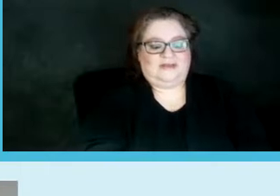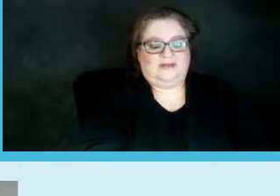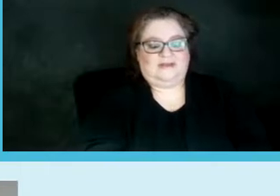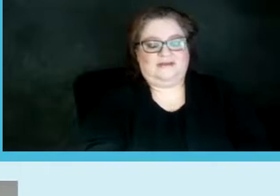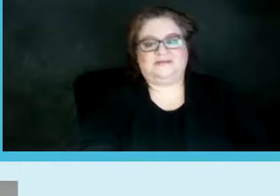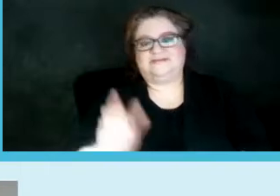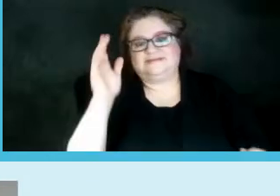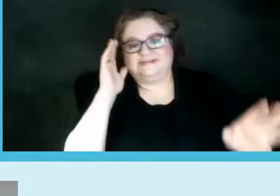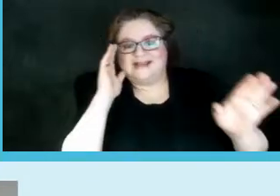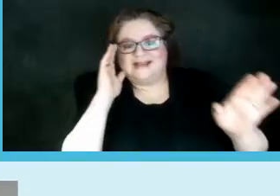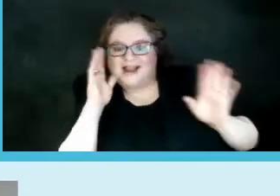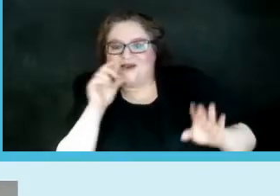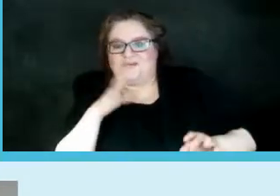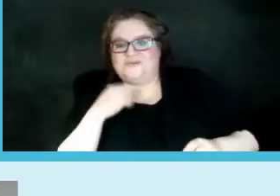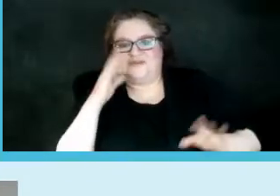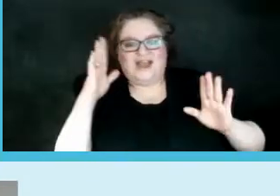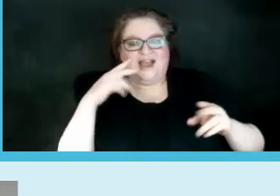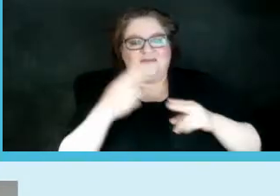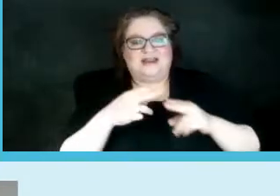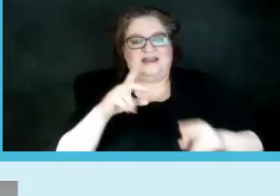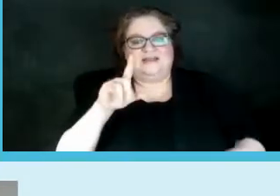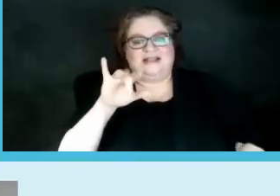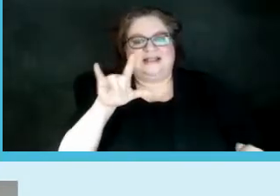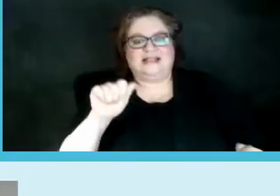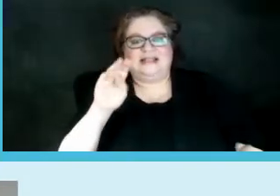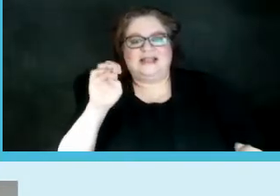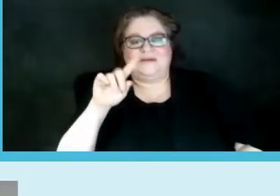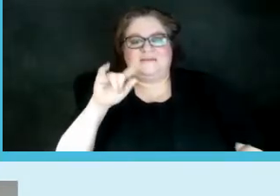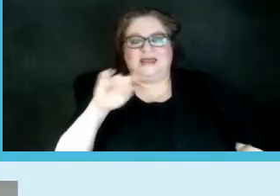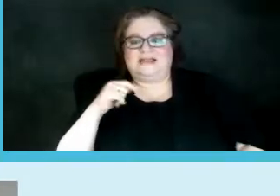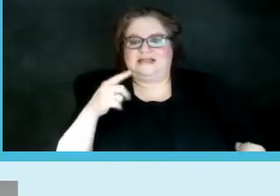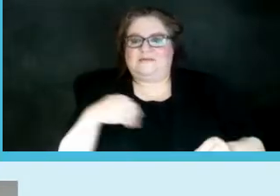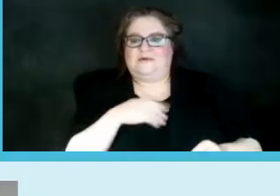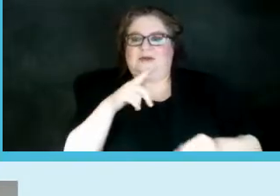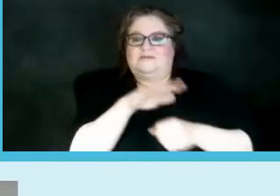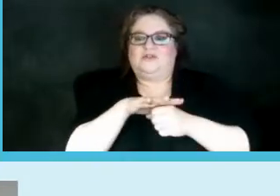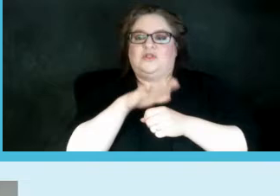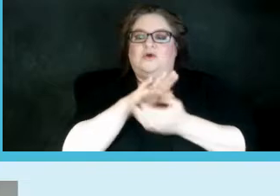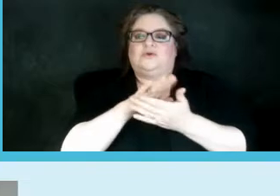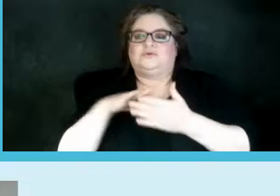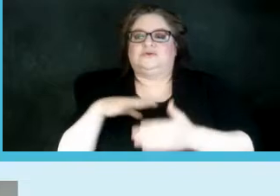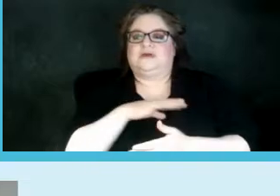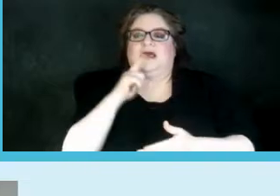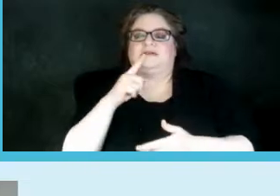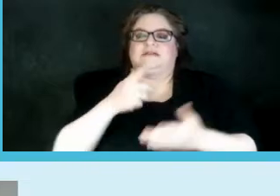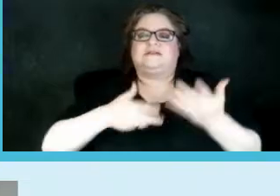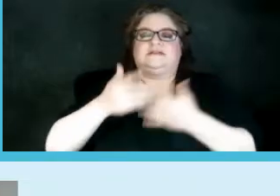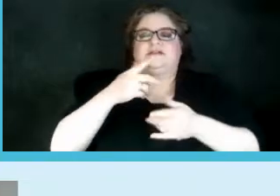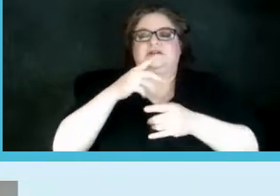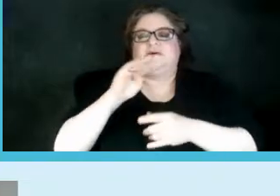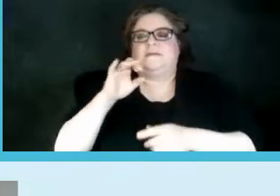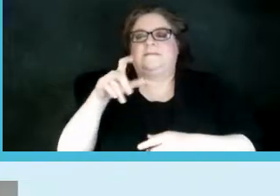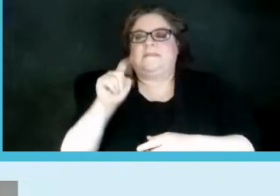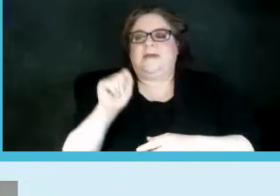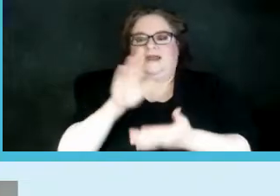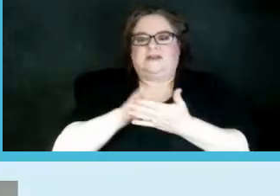hi, hello everyone. My name is Lilia Mendez and I am a member of the local school council of Inter-American Magnet School.